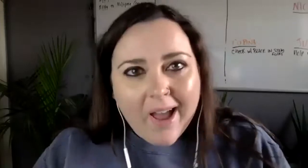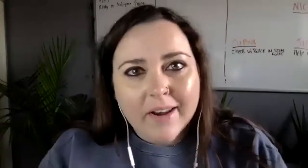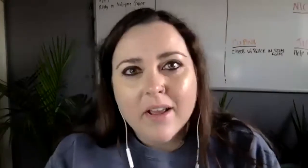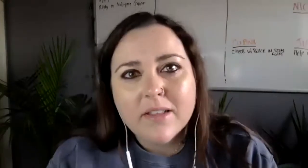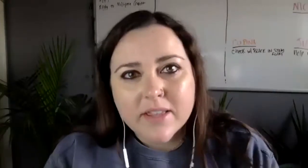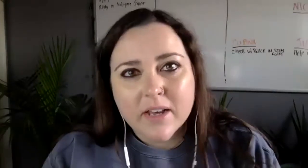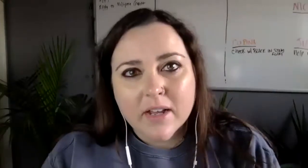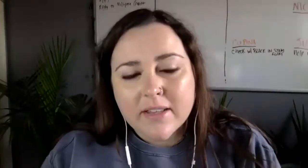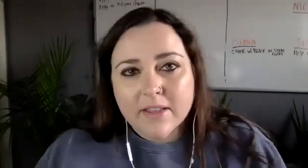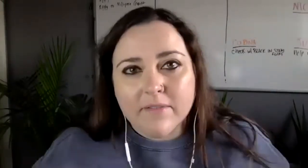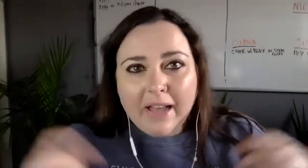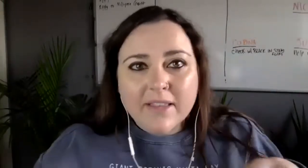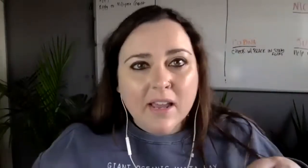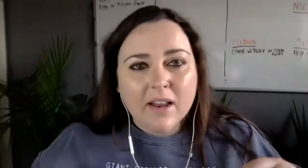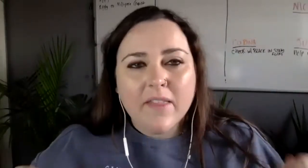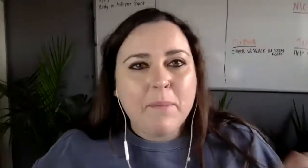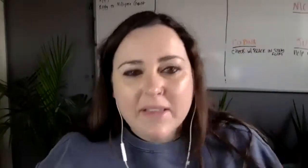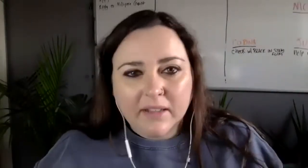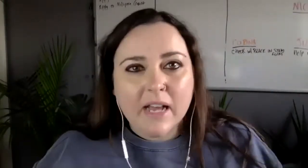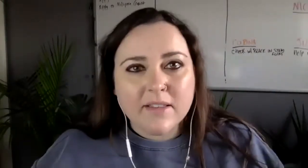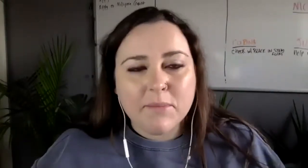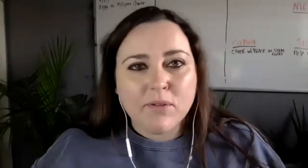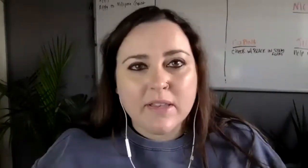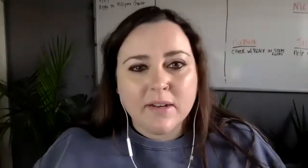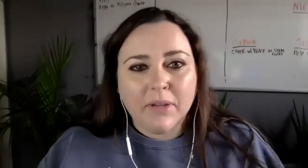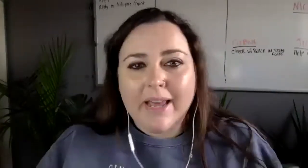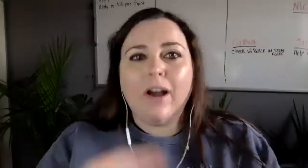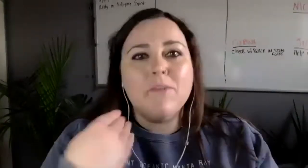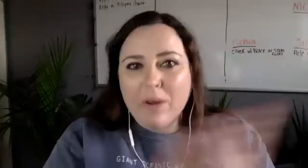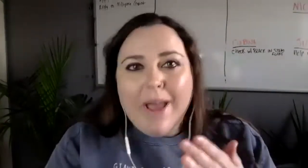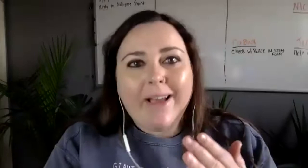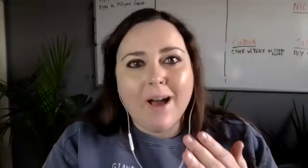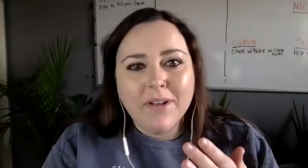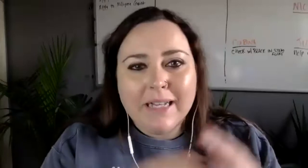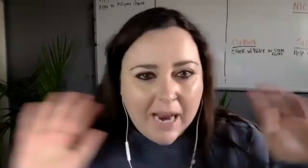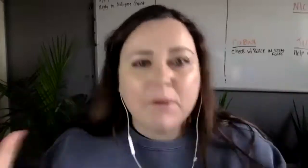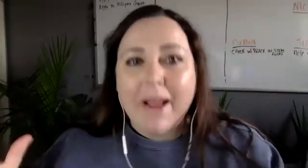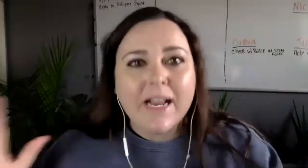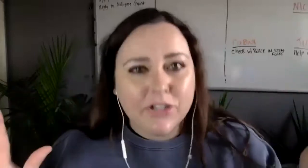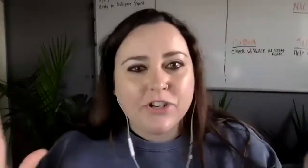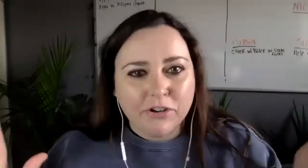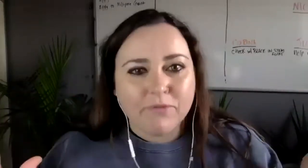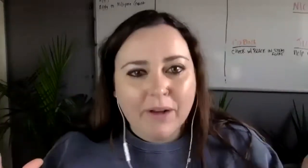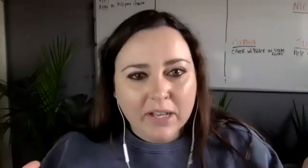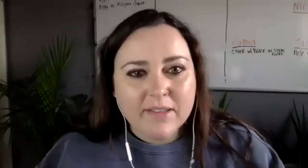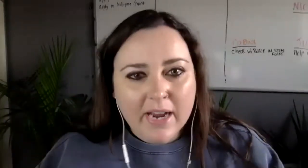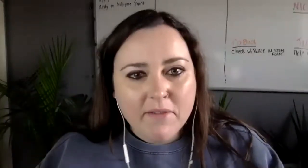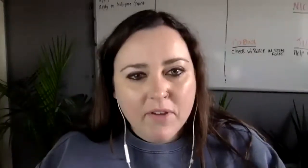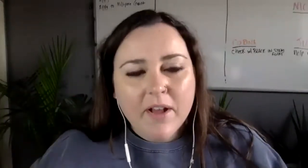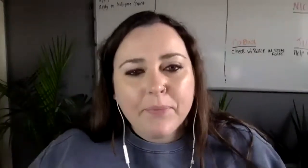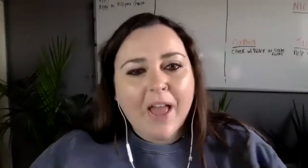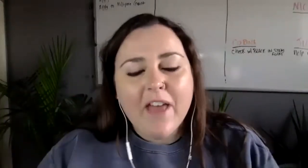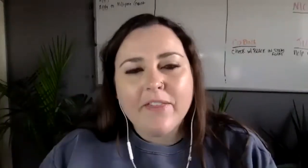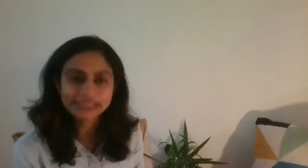you add to the vaccine that basically tells the immune system, like, everybody wake up, it's time to pay attention to your surroundings, kind